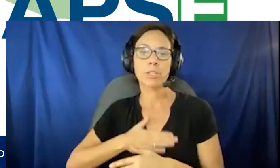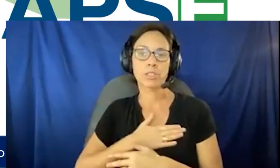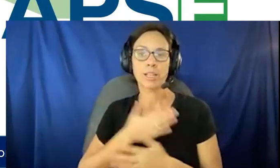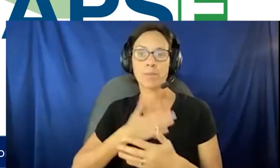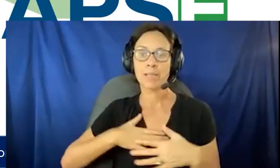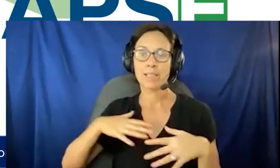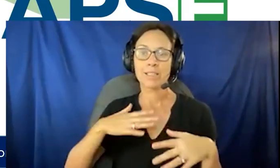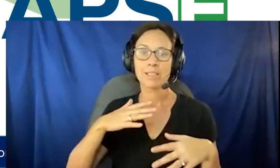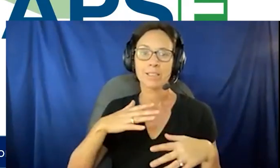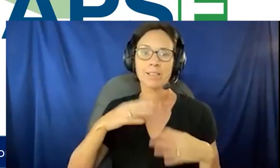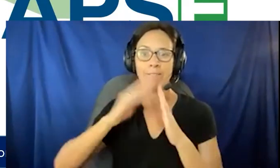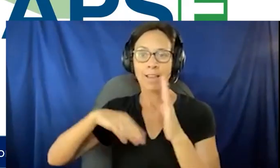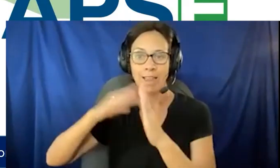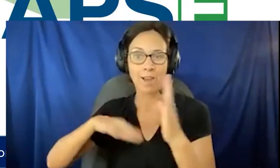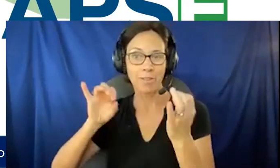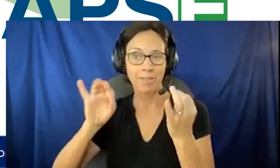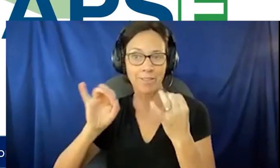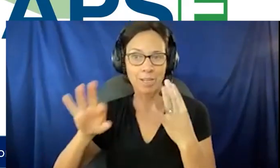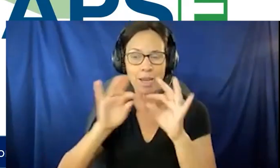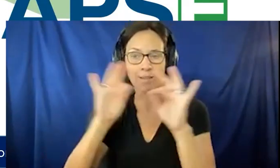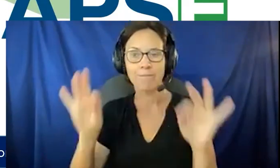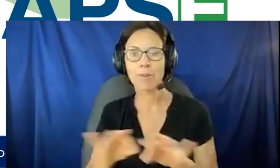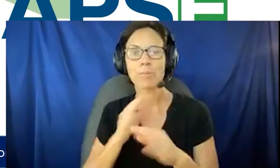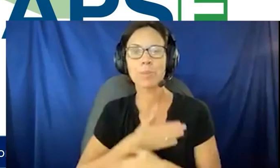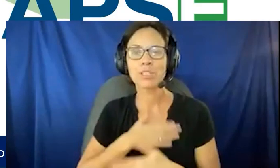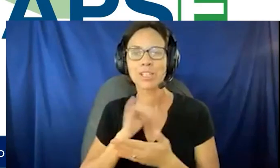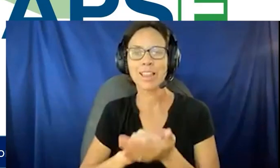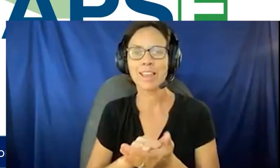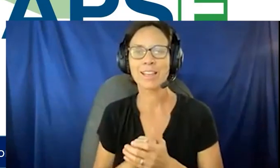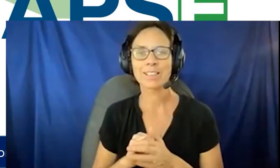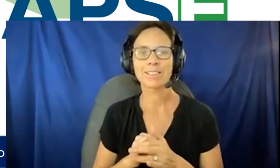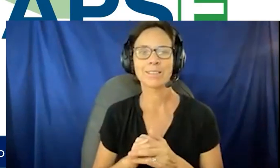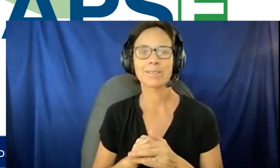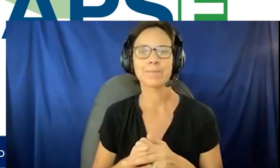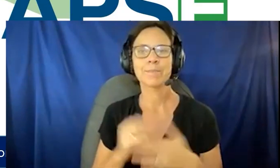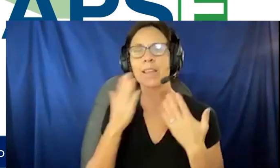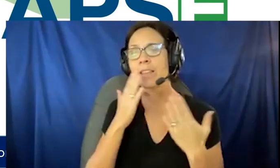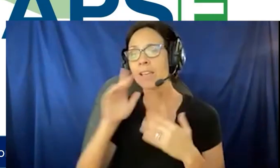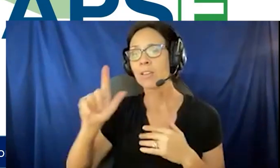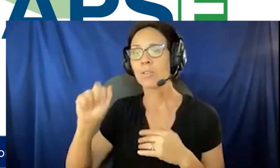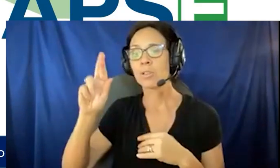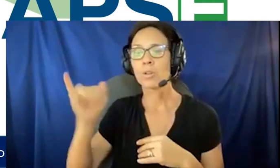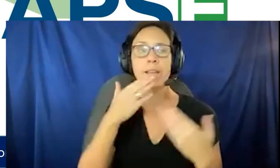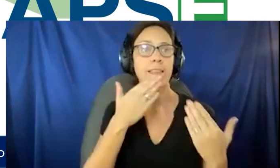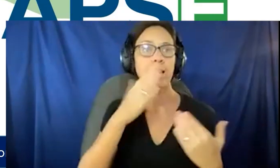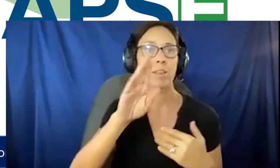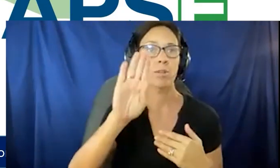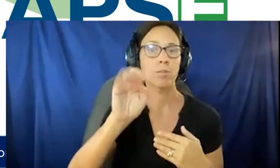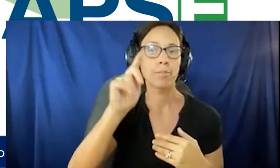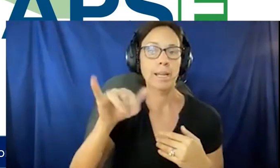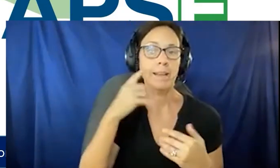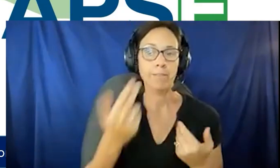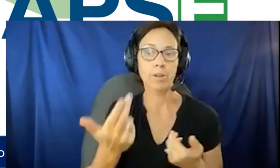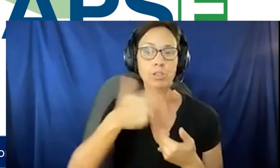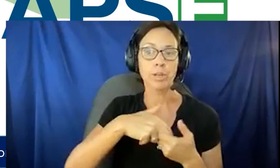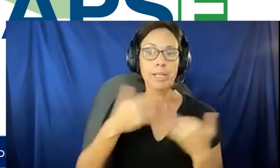the feedback form, and we appreciate it. Thank you, Lori, and thank you, Betty. Thank you so much for coming in and sharing